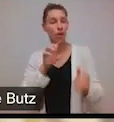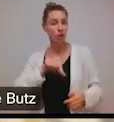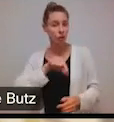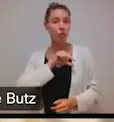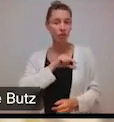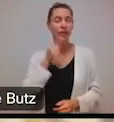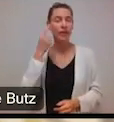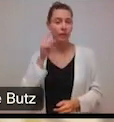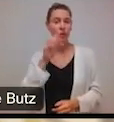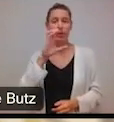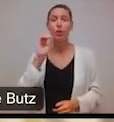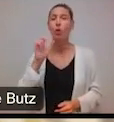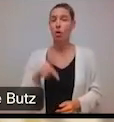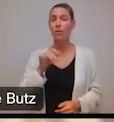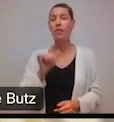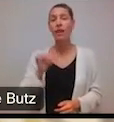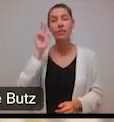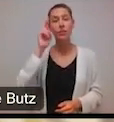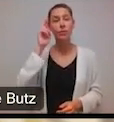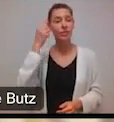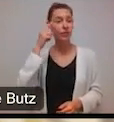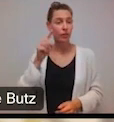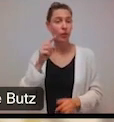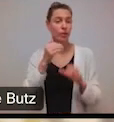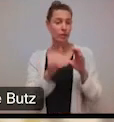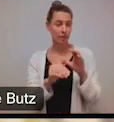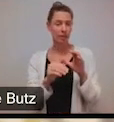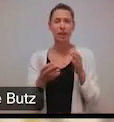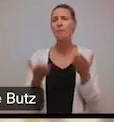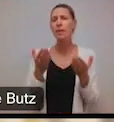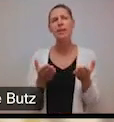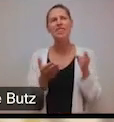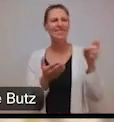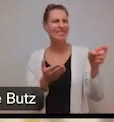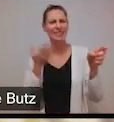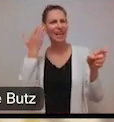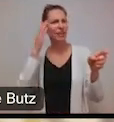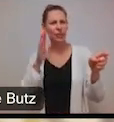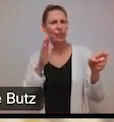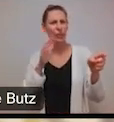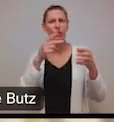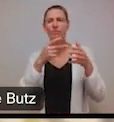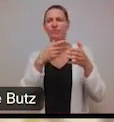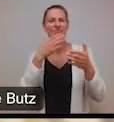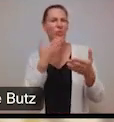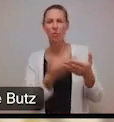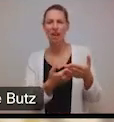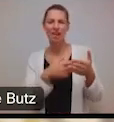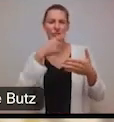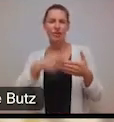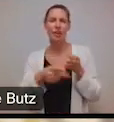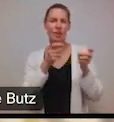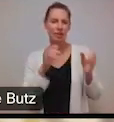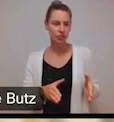email. And you probably don't know your program manager very well. So because of those 4 reasons, the email you